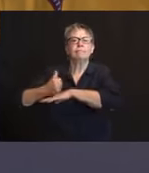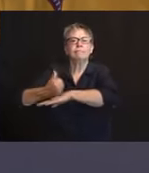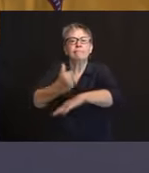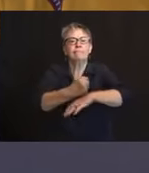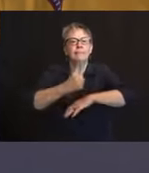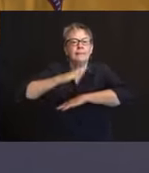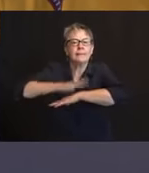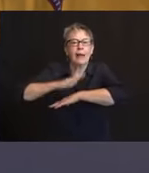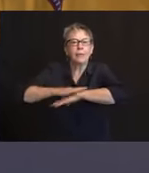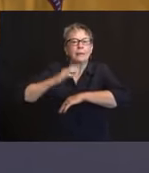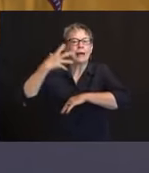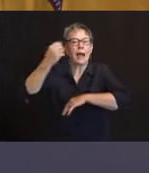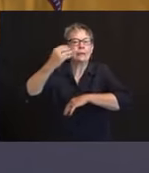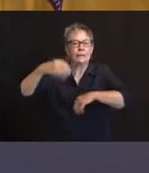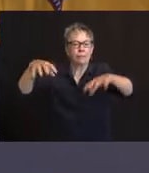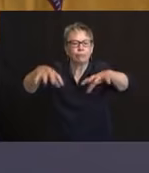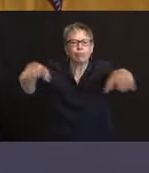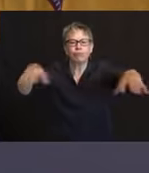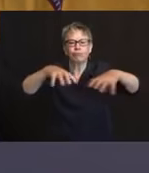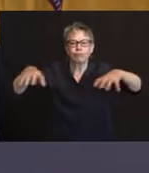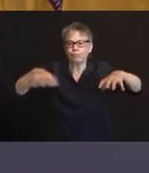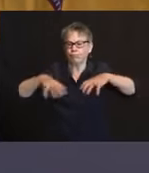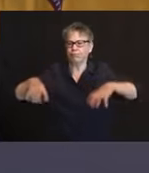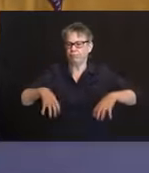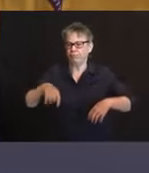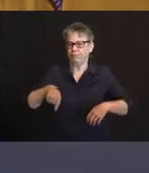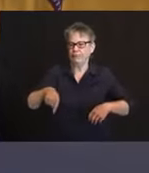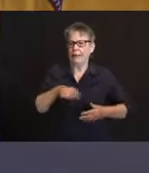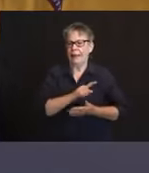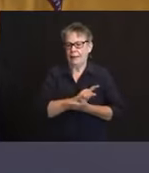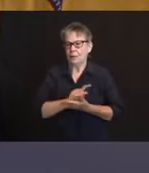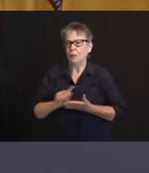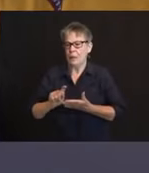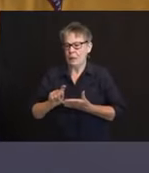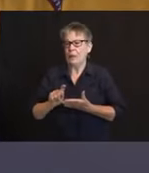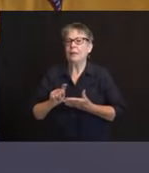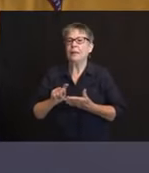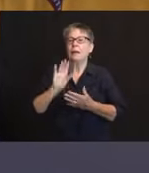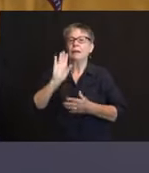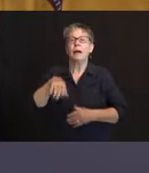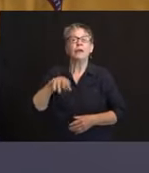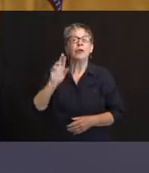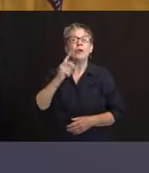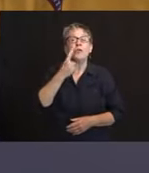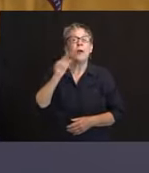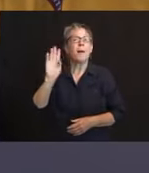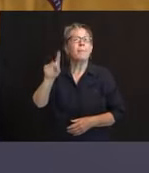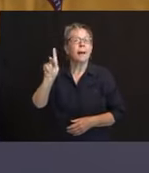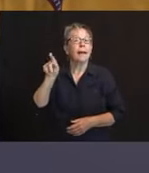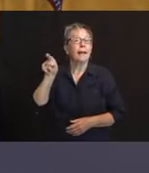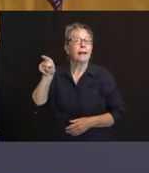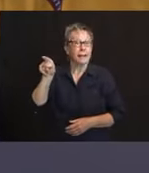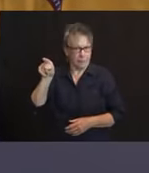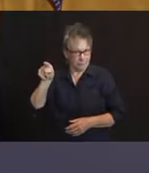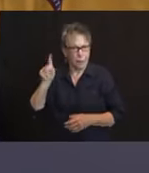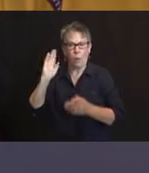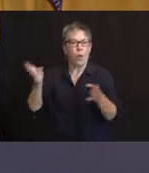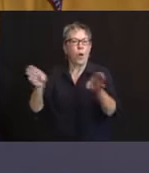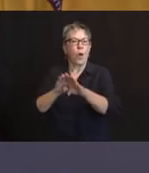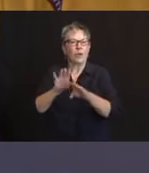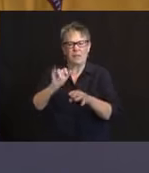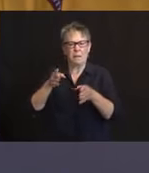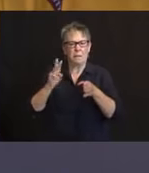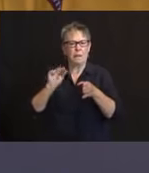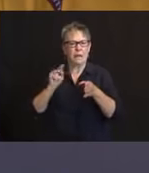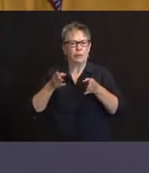allowing, the restaurants to be able to put their tables outside, expand.